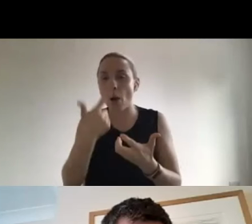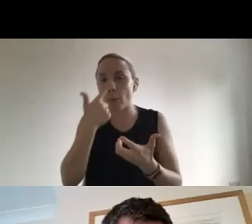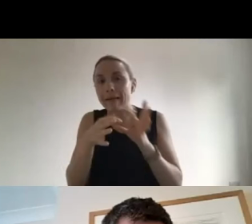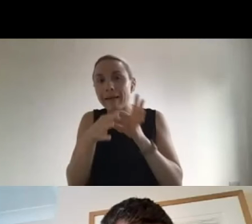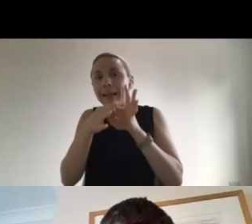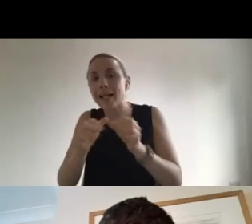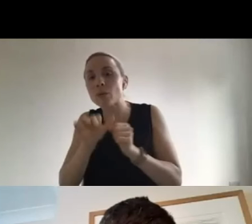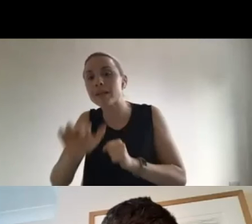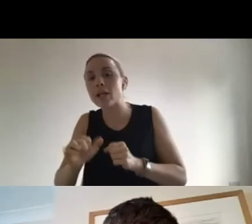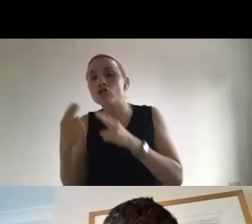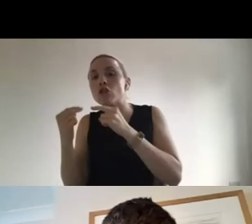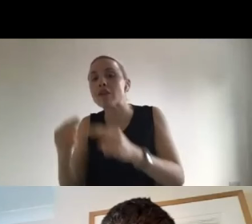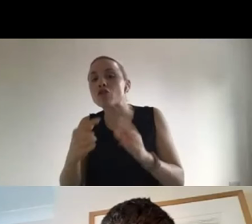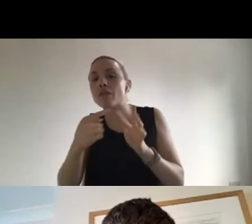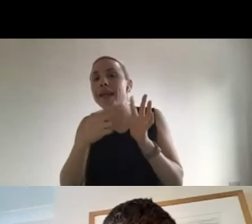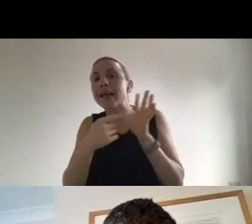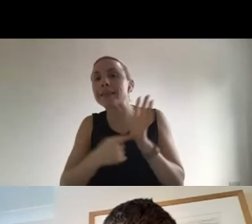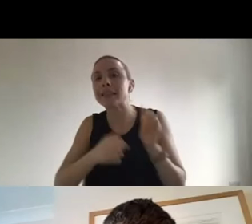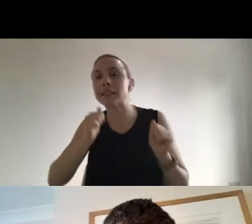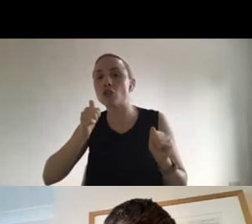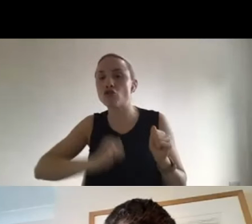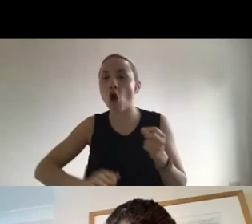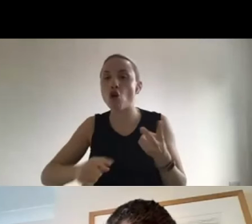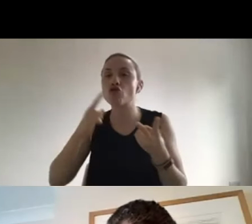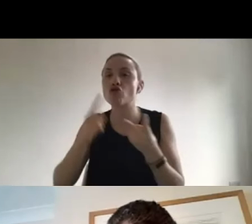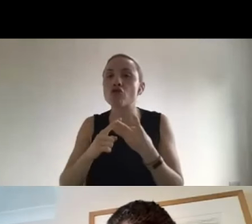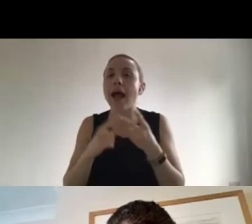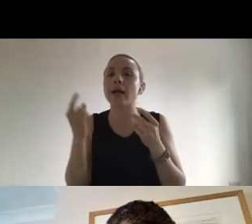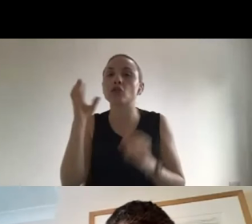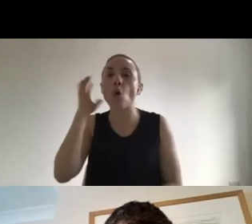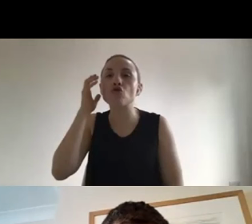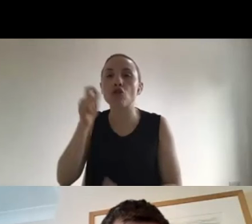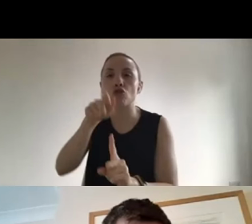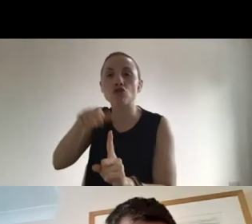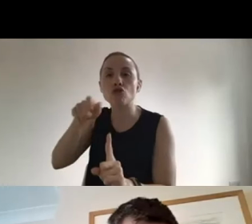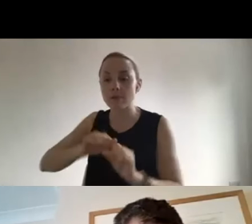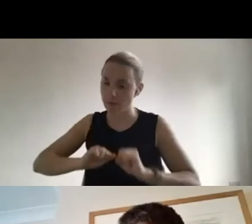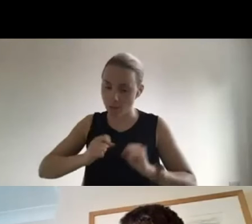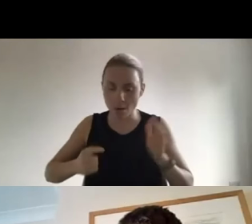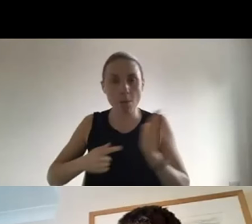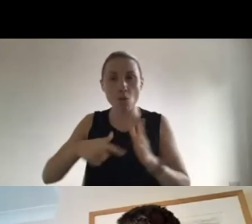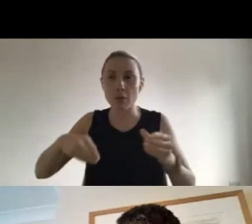and audiologists who are going to be vital to the success of precision hearing medicine.